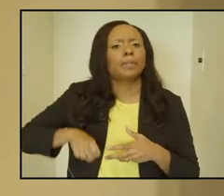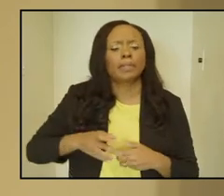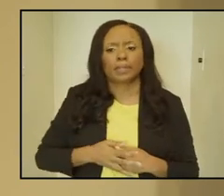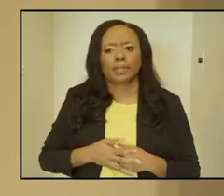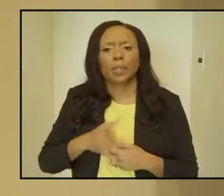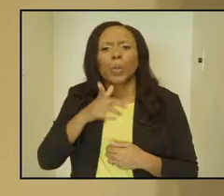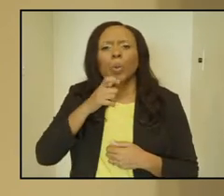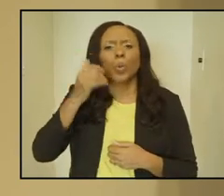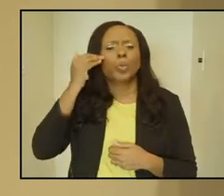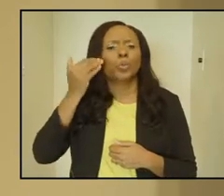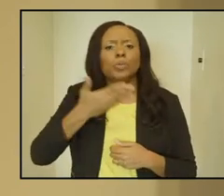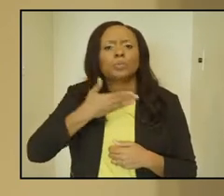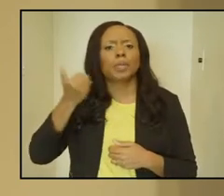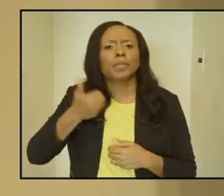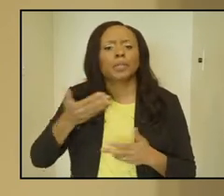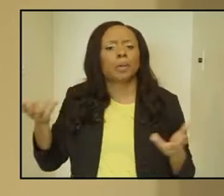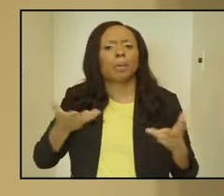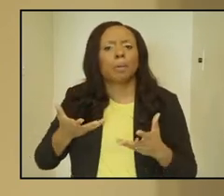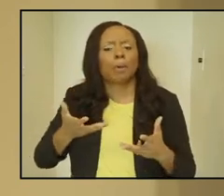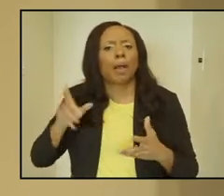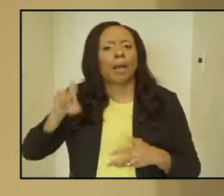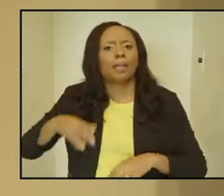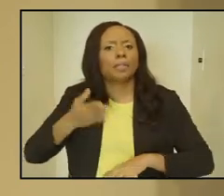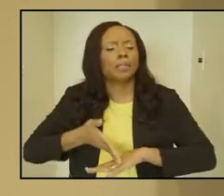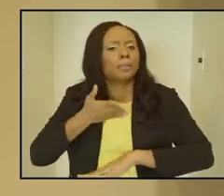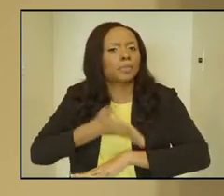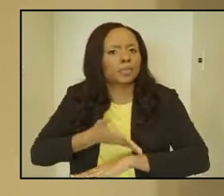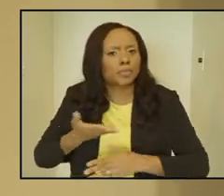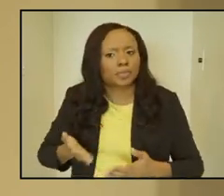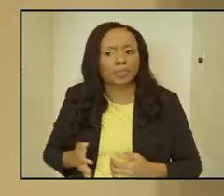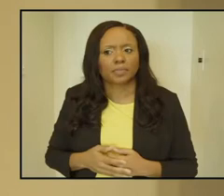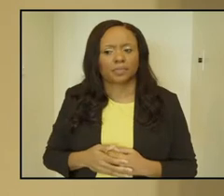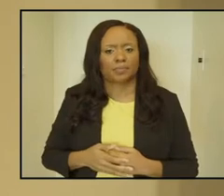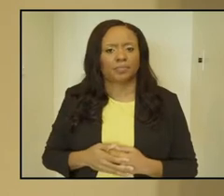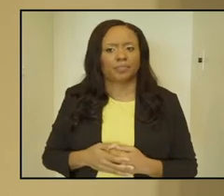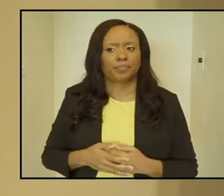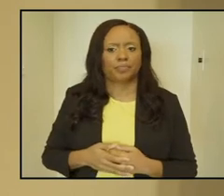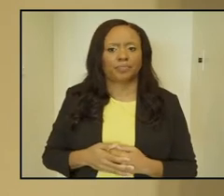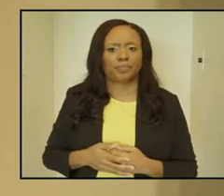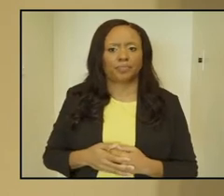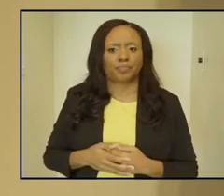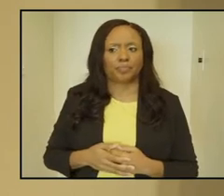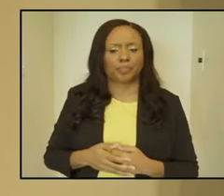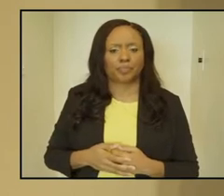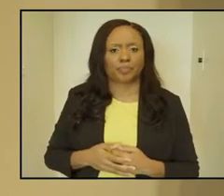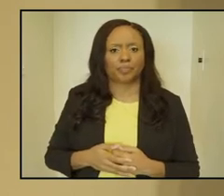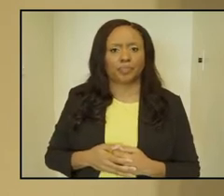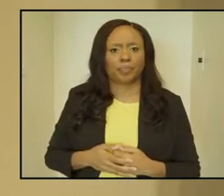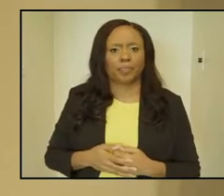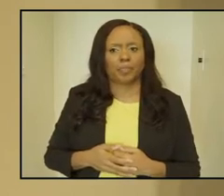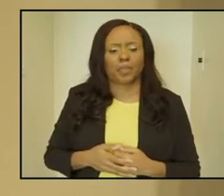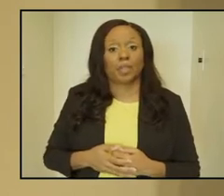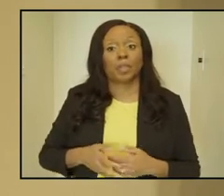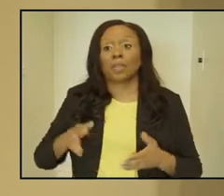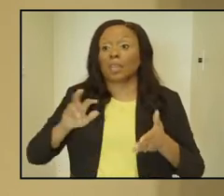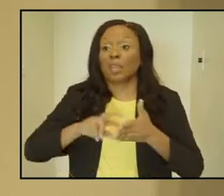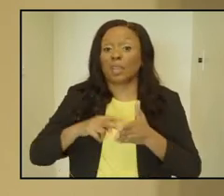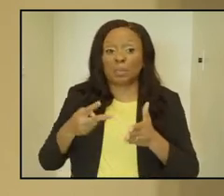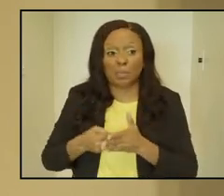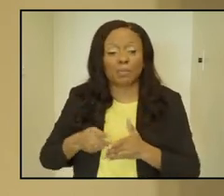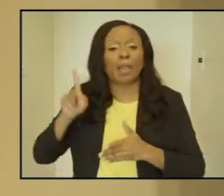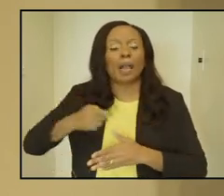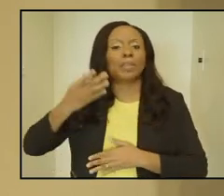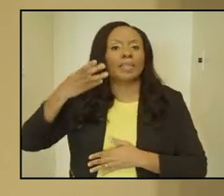then fundamentally, we're going to always have a longer and larger problem, a larger problem and a